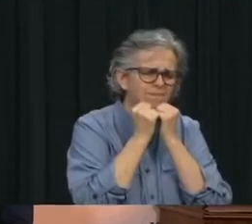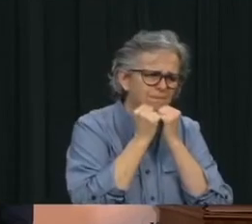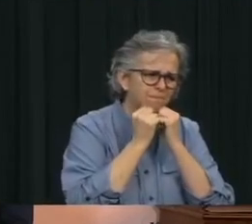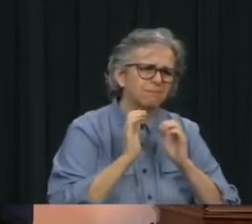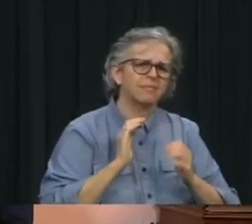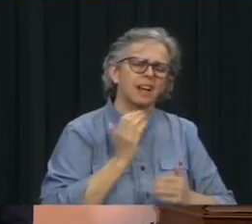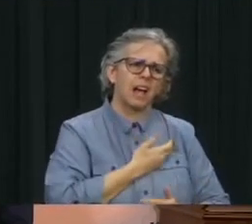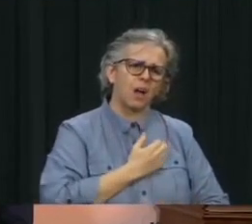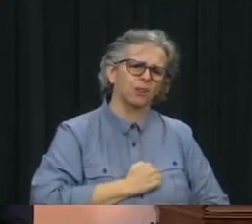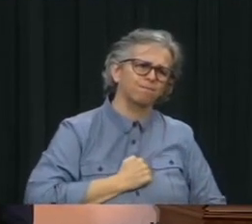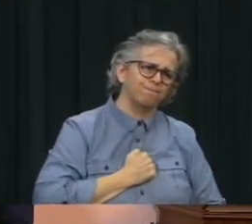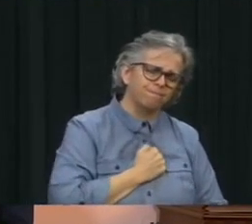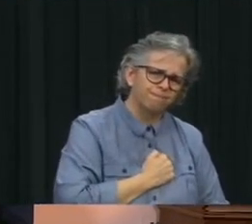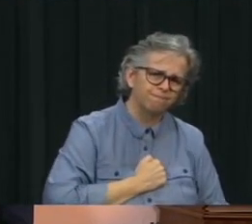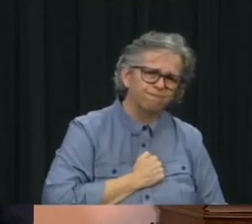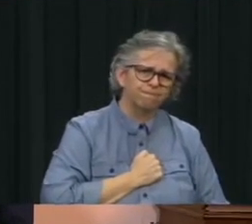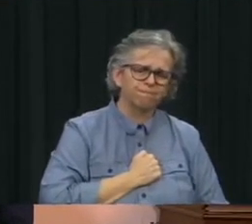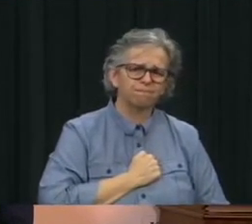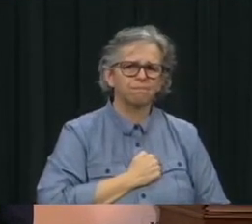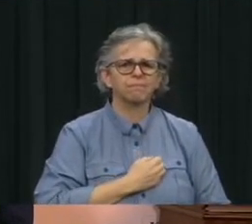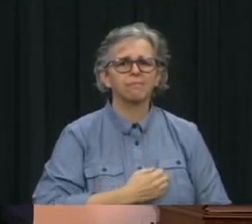When